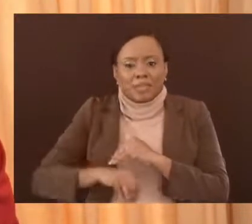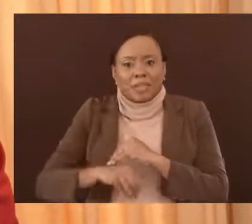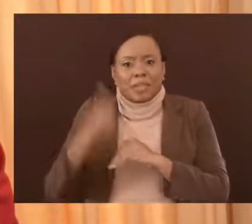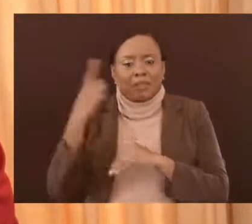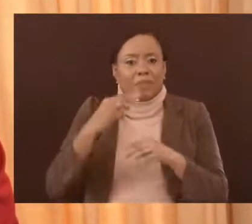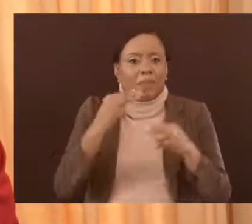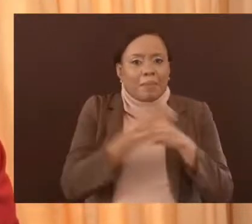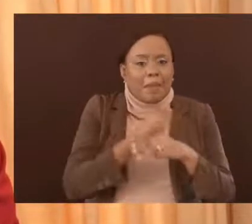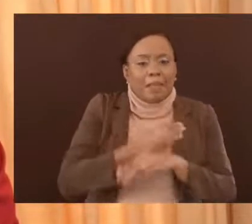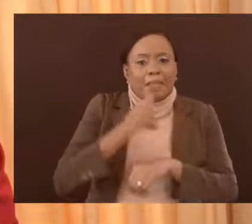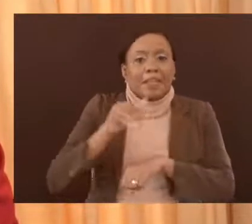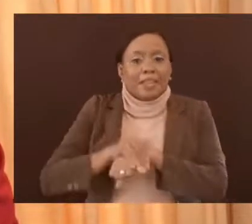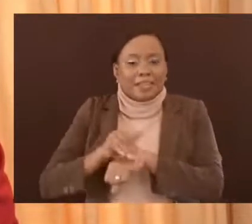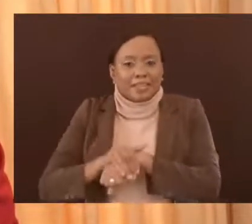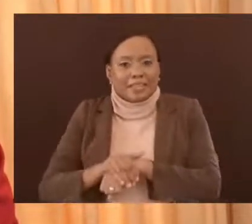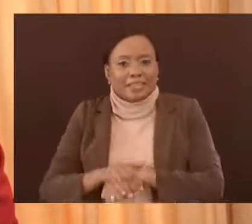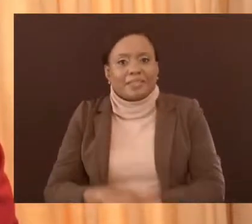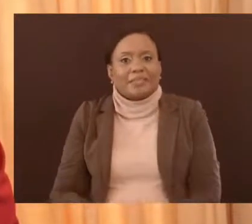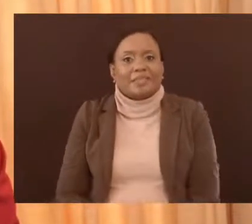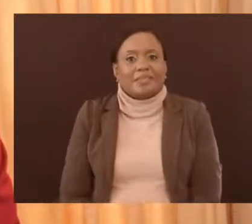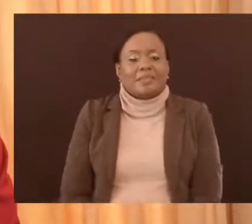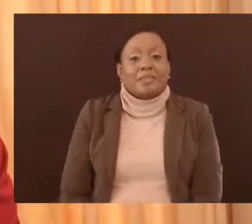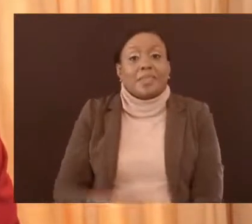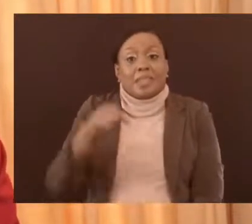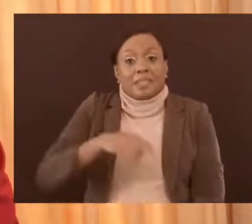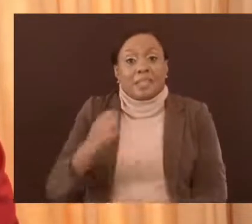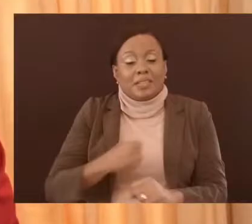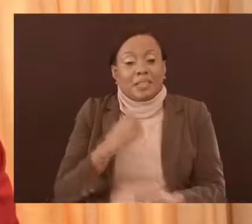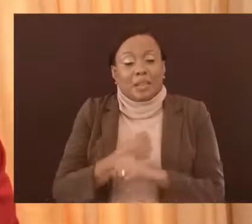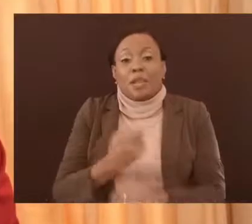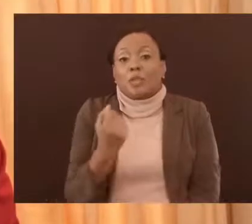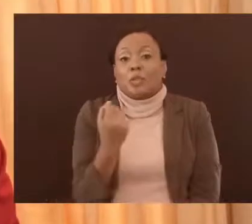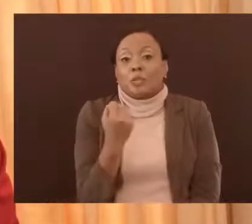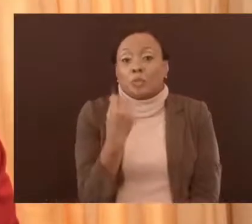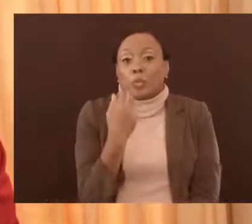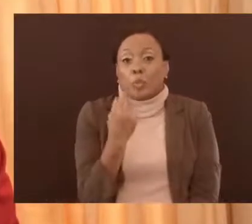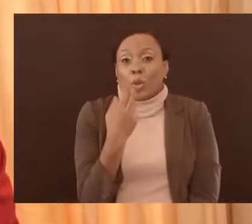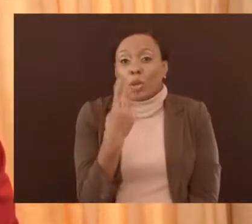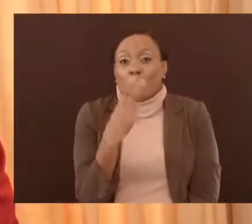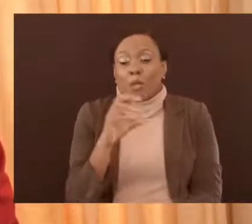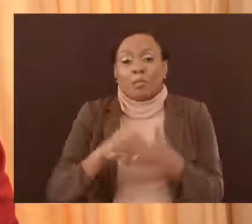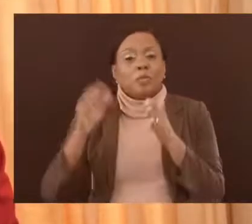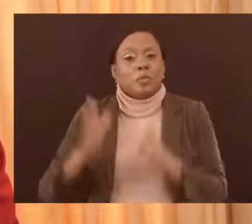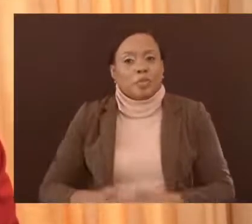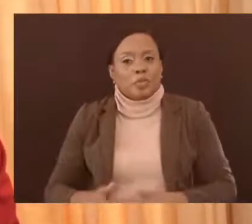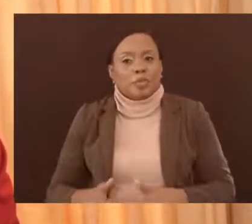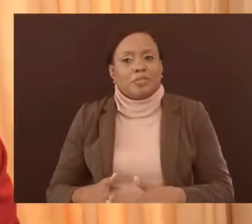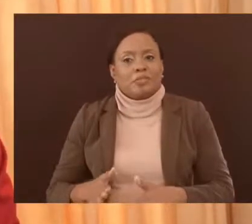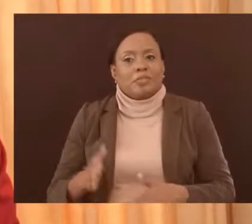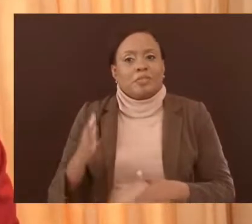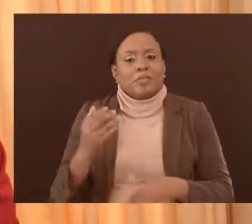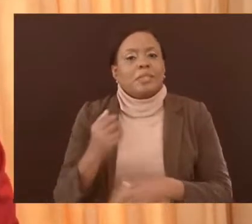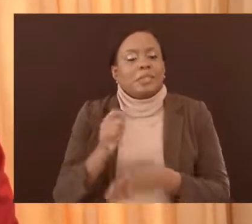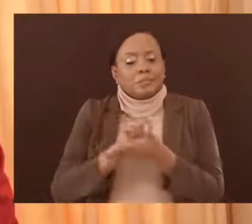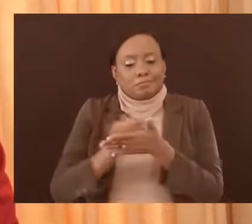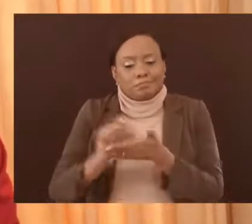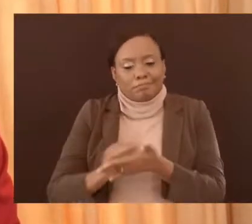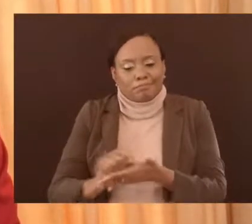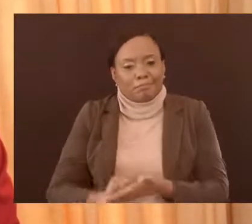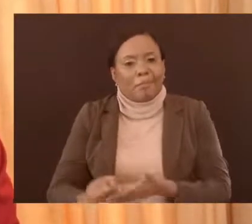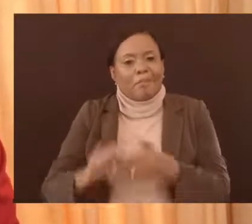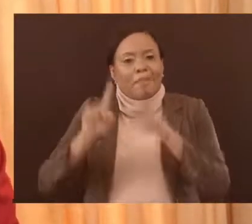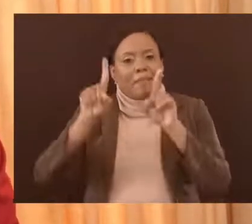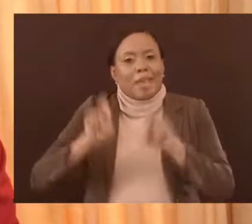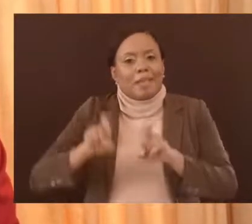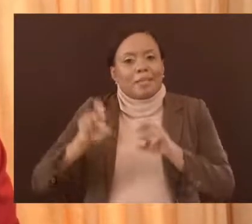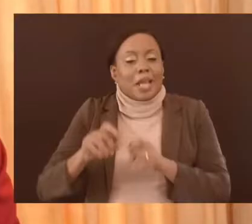Class 3. In 2021, requests were made for 12 students to write the examination early as compared to 17